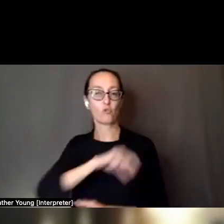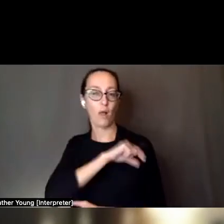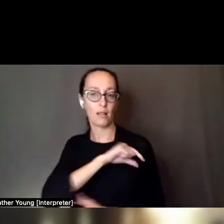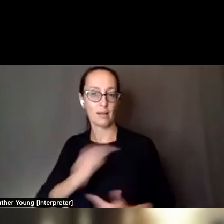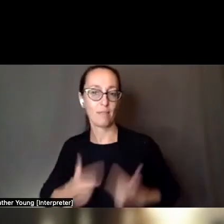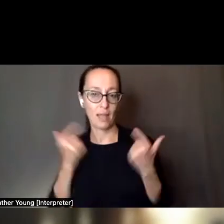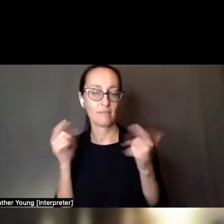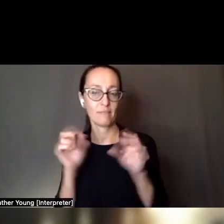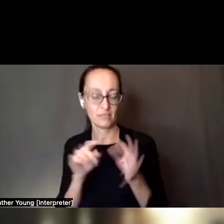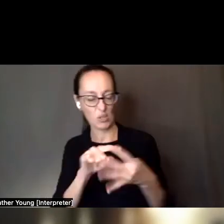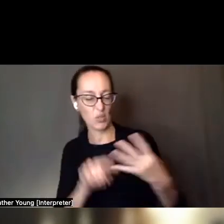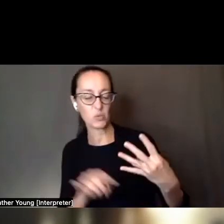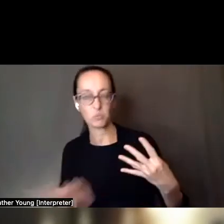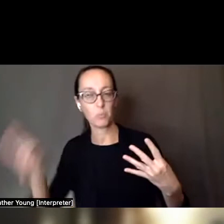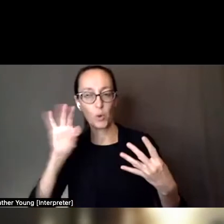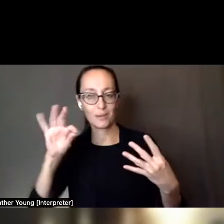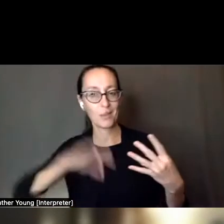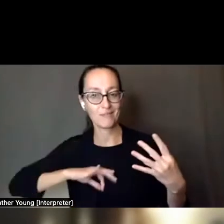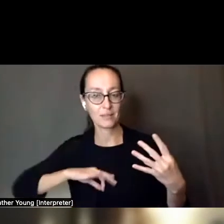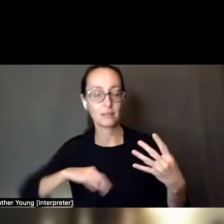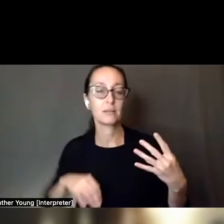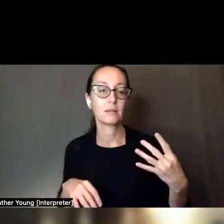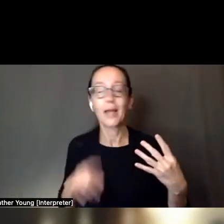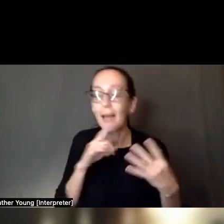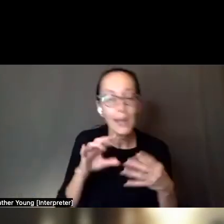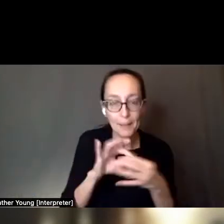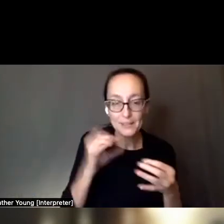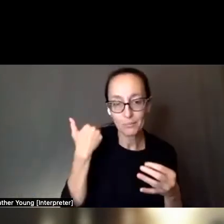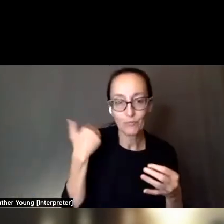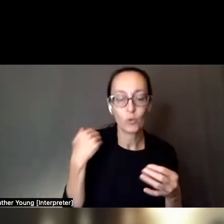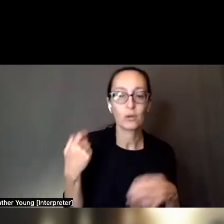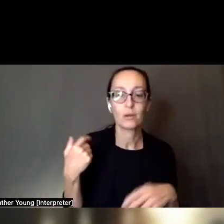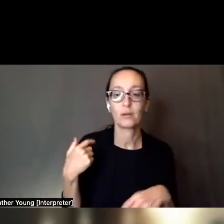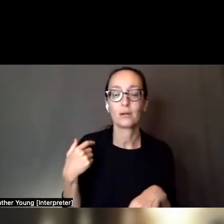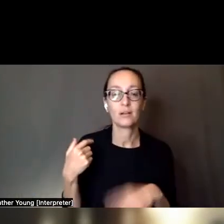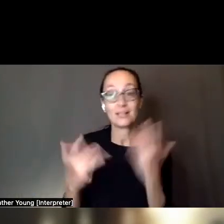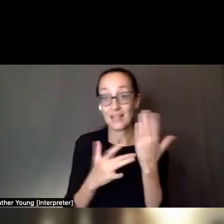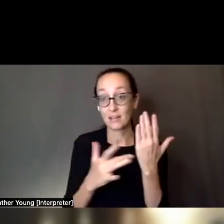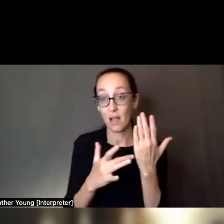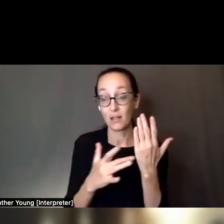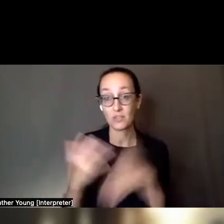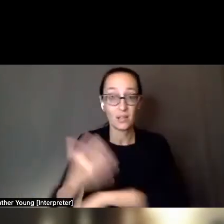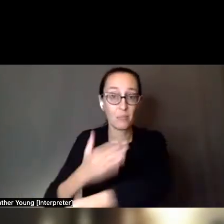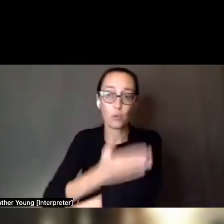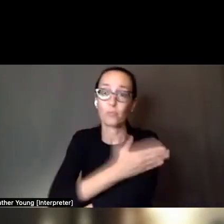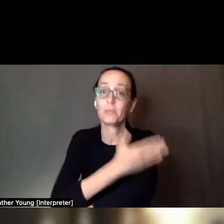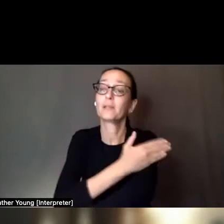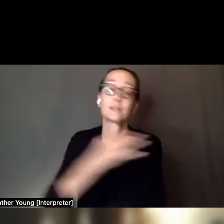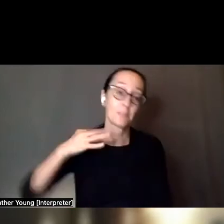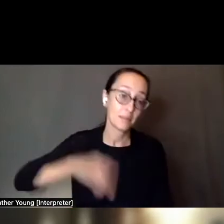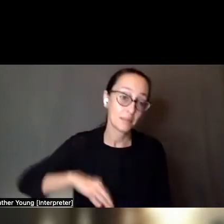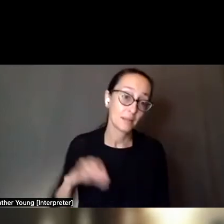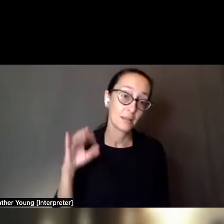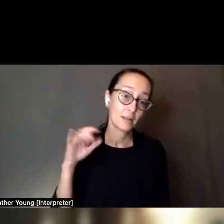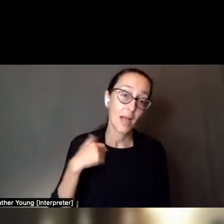And I mentioned before that I continued to benefit from technology improvements, and that I'm now using my 7th